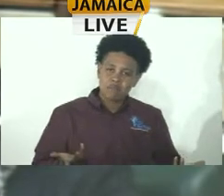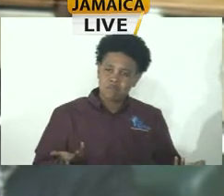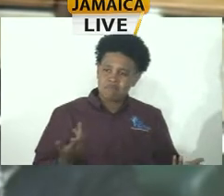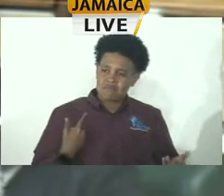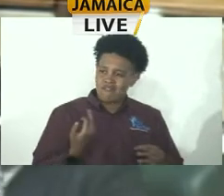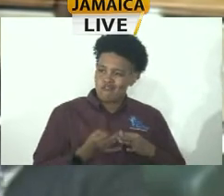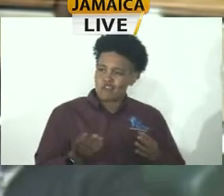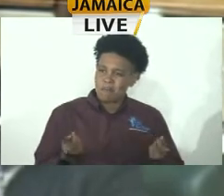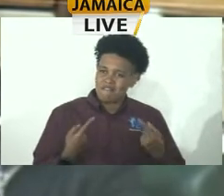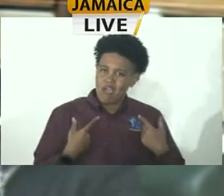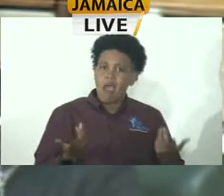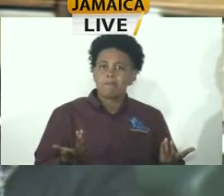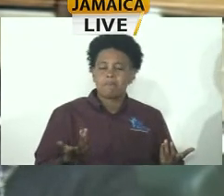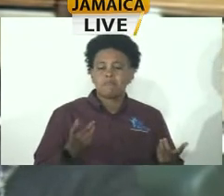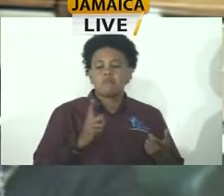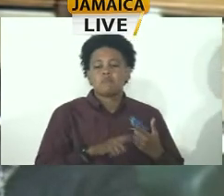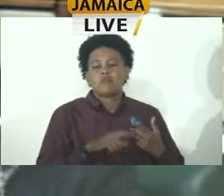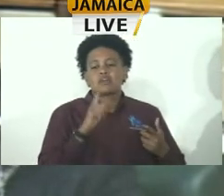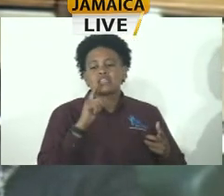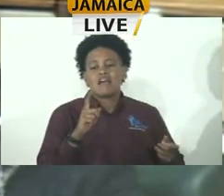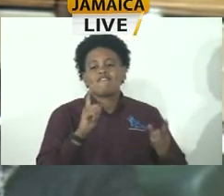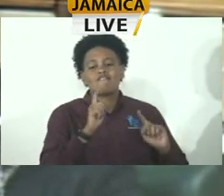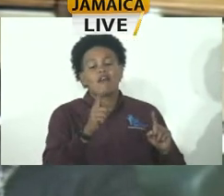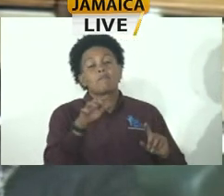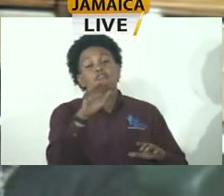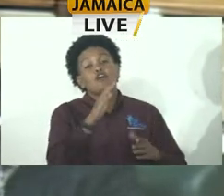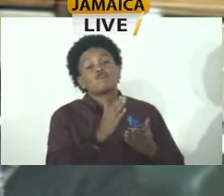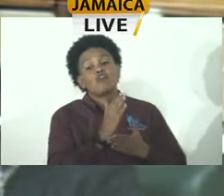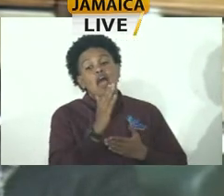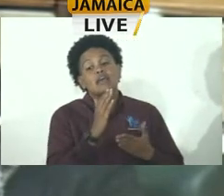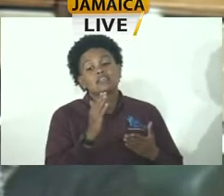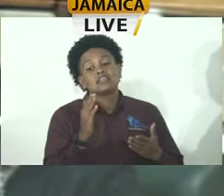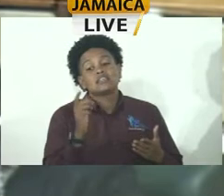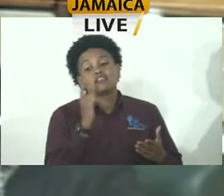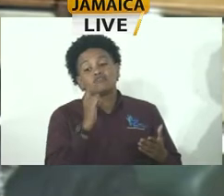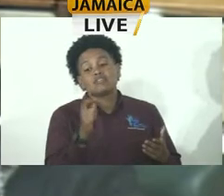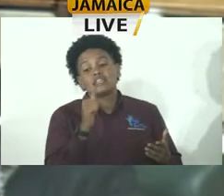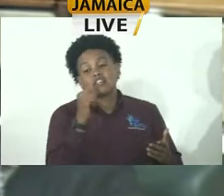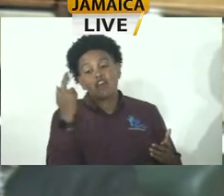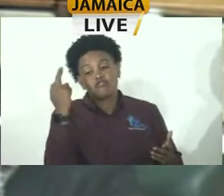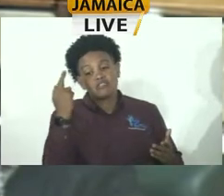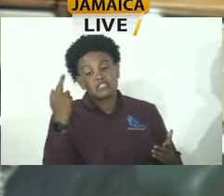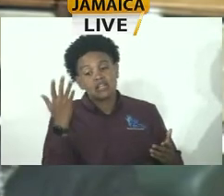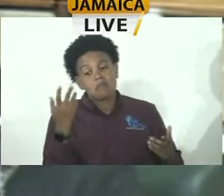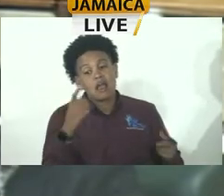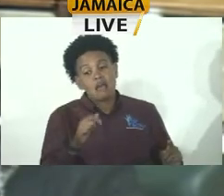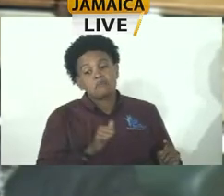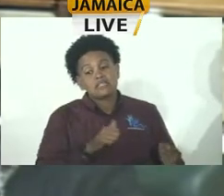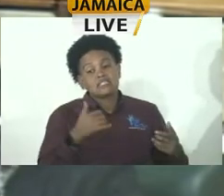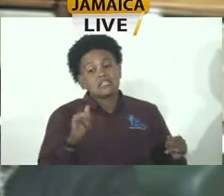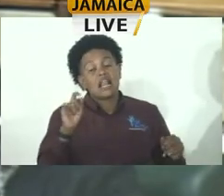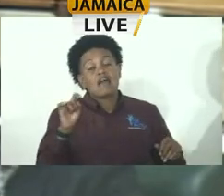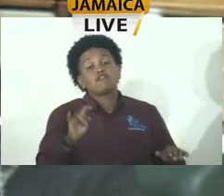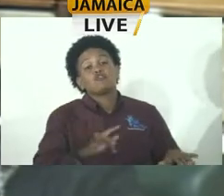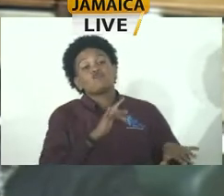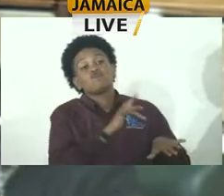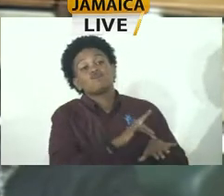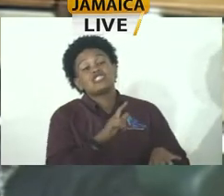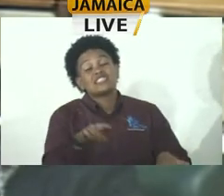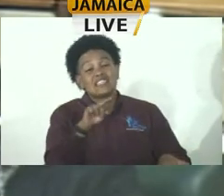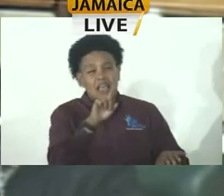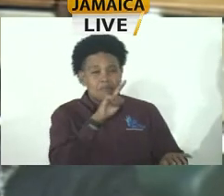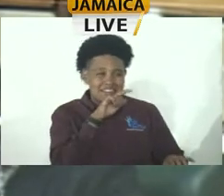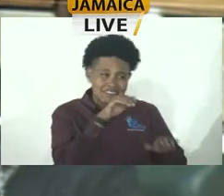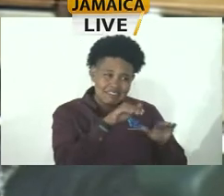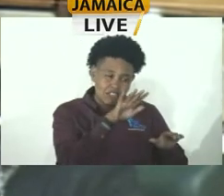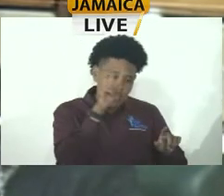freedoms and an imposition on their rights and were being unreasonable i still have to reach out to them appeal to